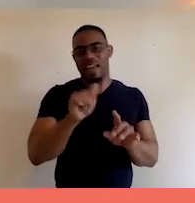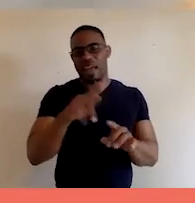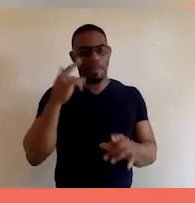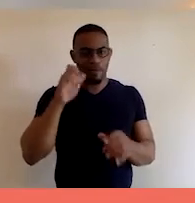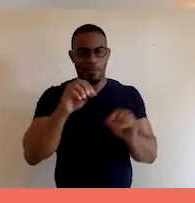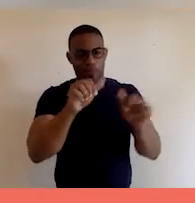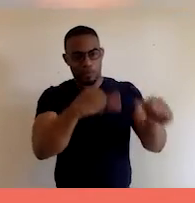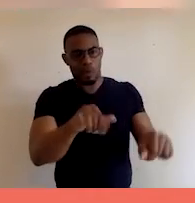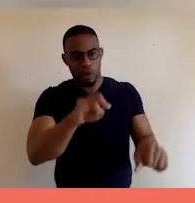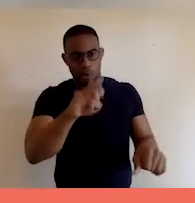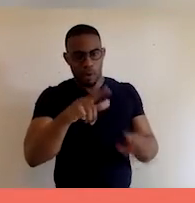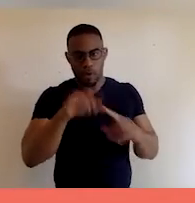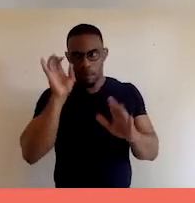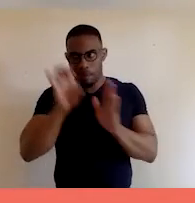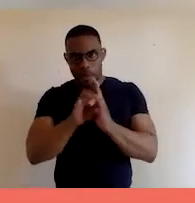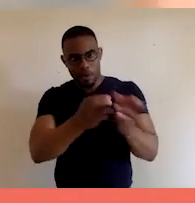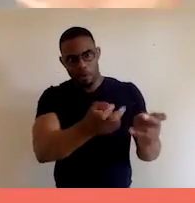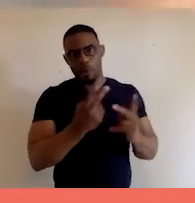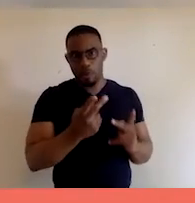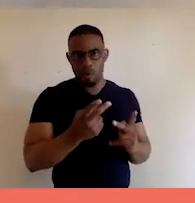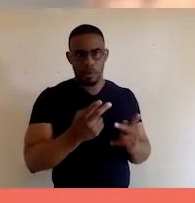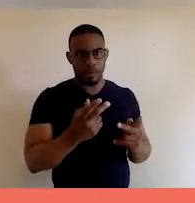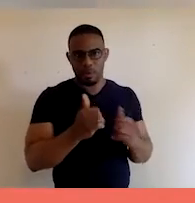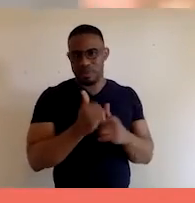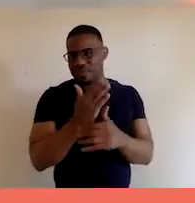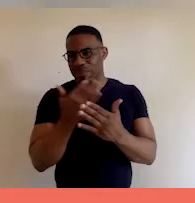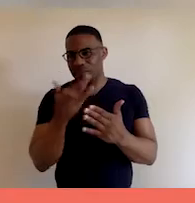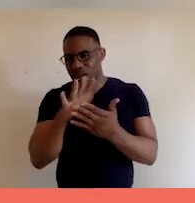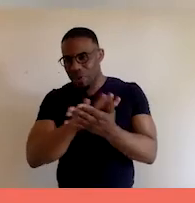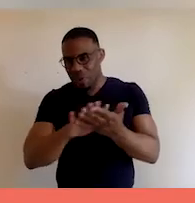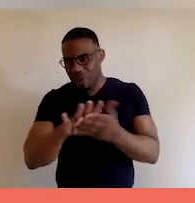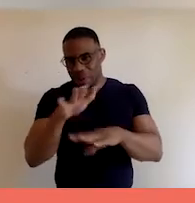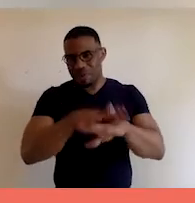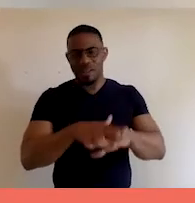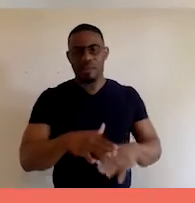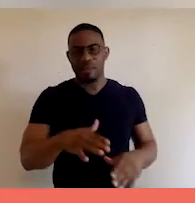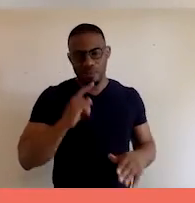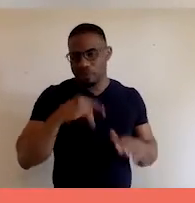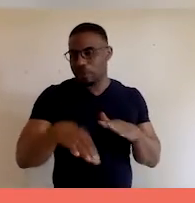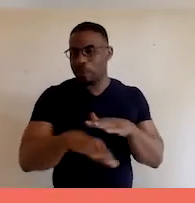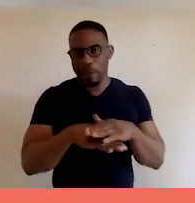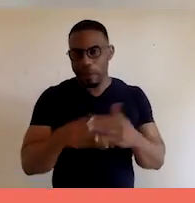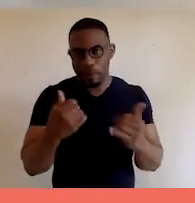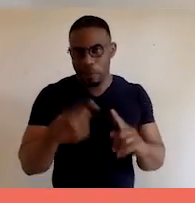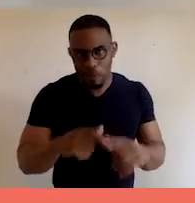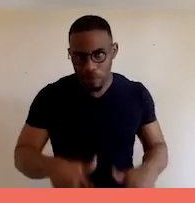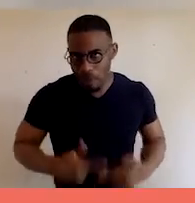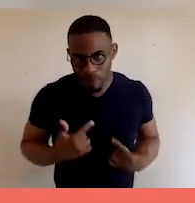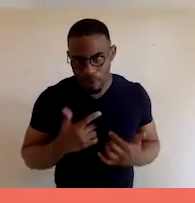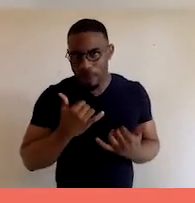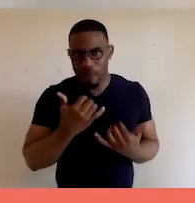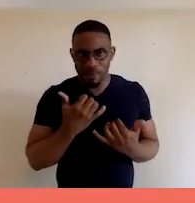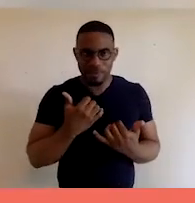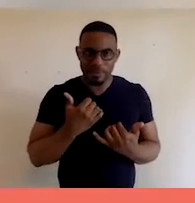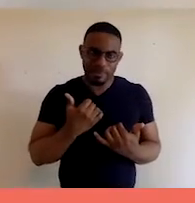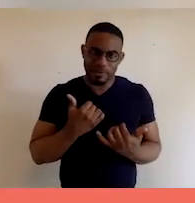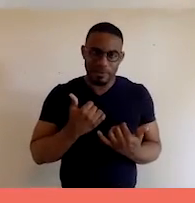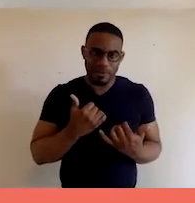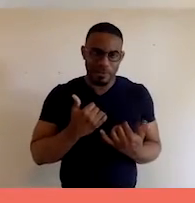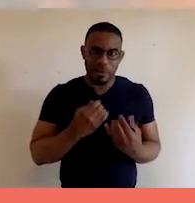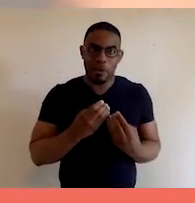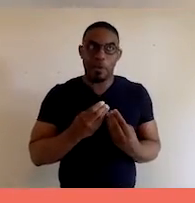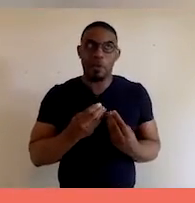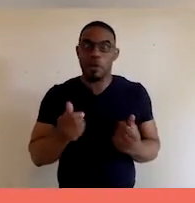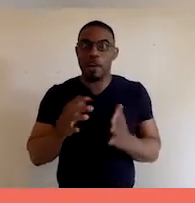you put the URL of an image, it returns it with some coloring on top. It's basically, at this point in my life, I can cure cancer with code,